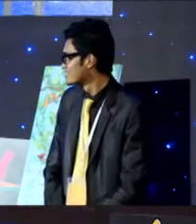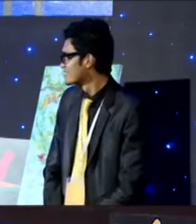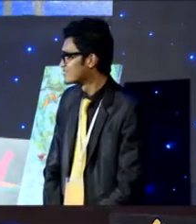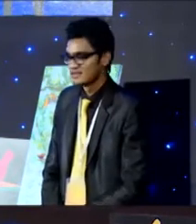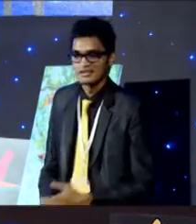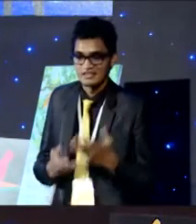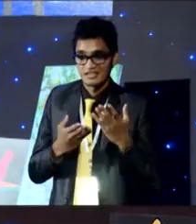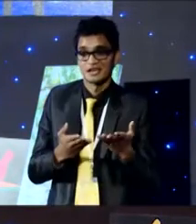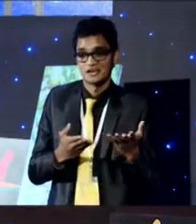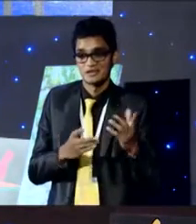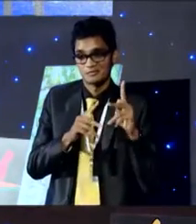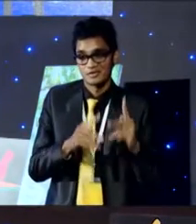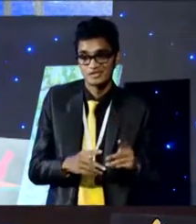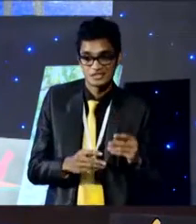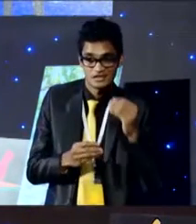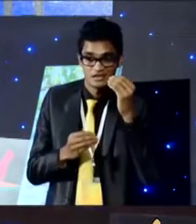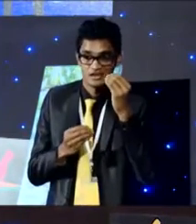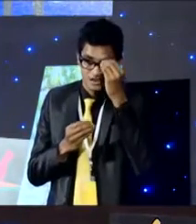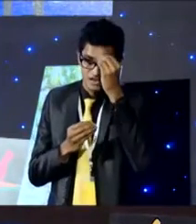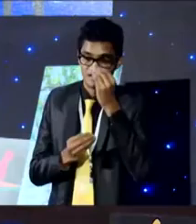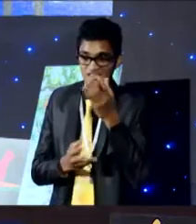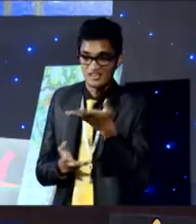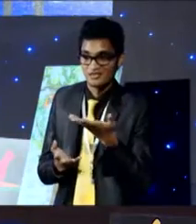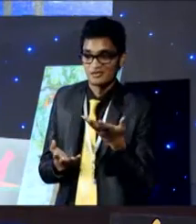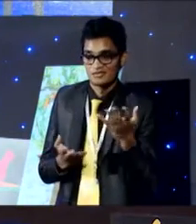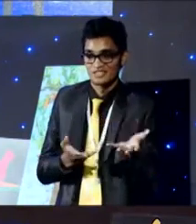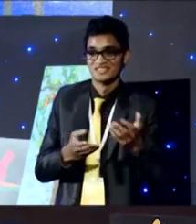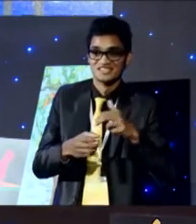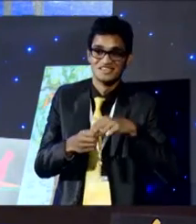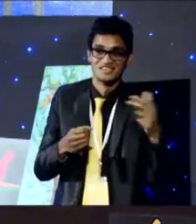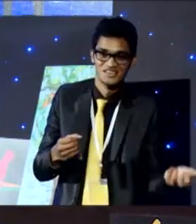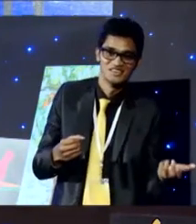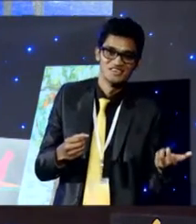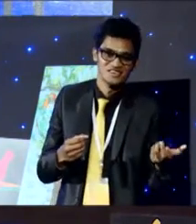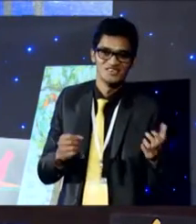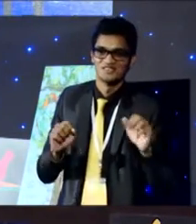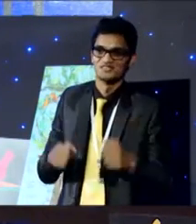his job, and the kingfisher also vanished. Thank you very much. Parvin, please.